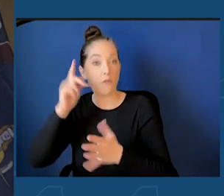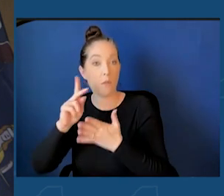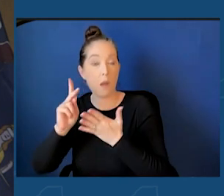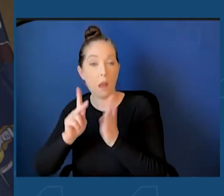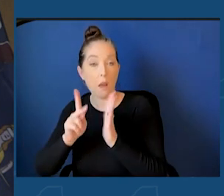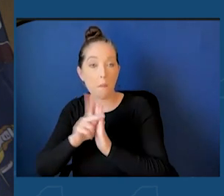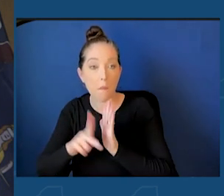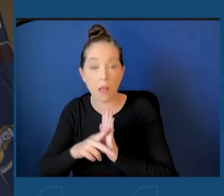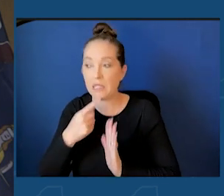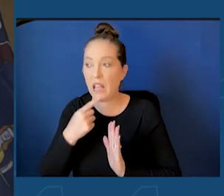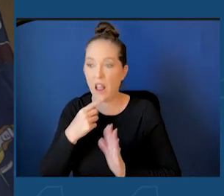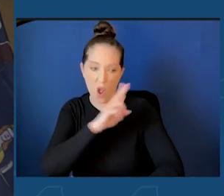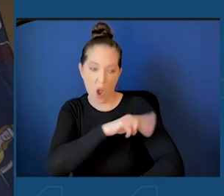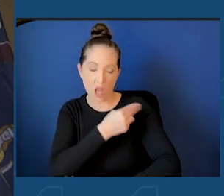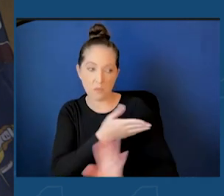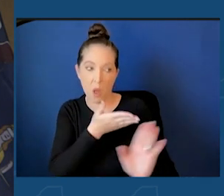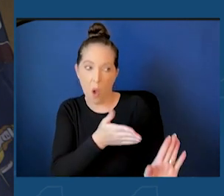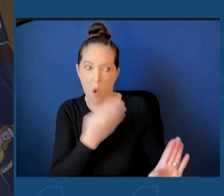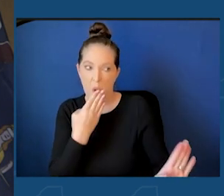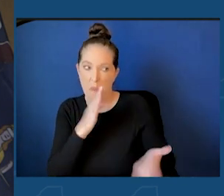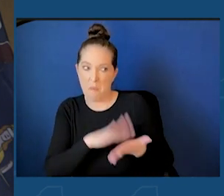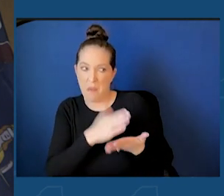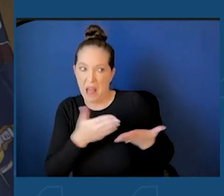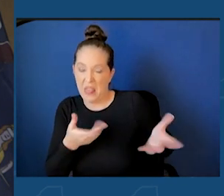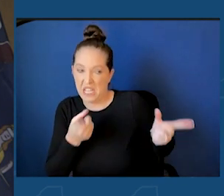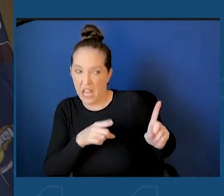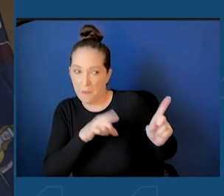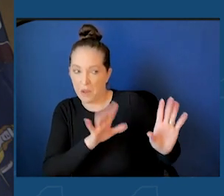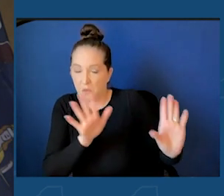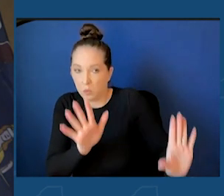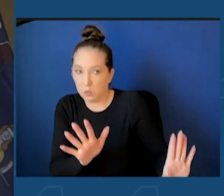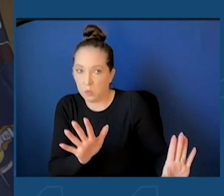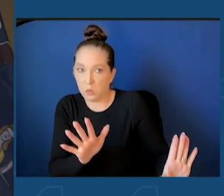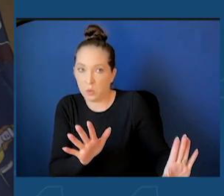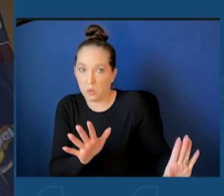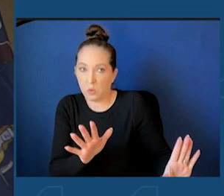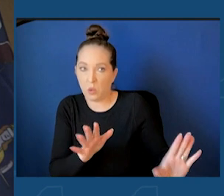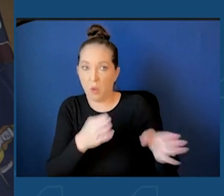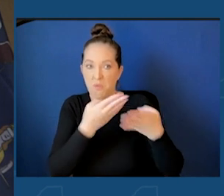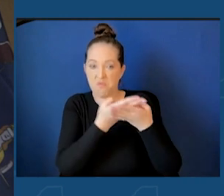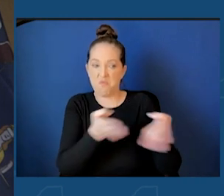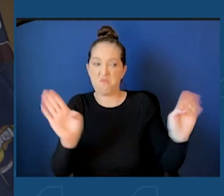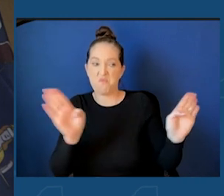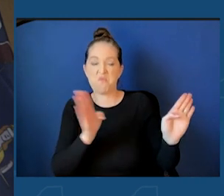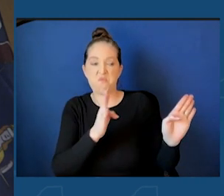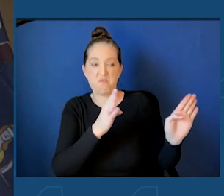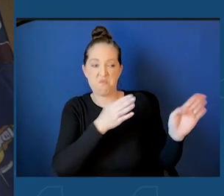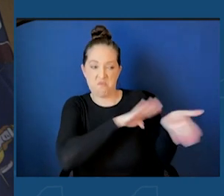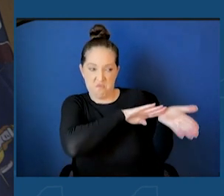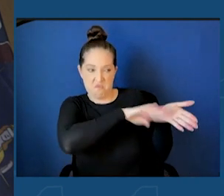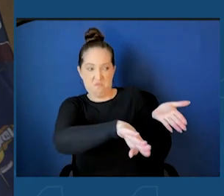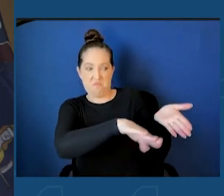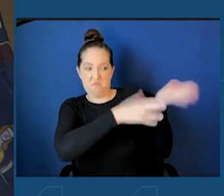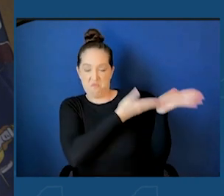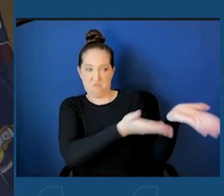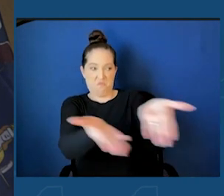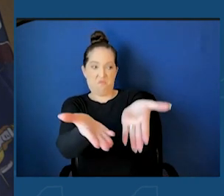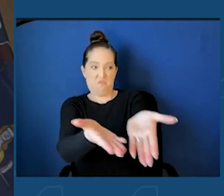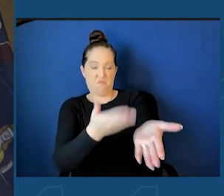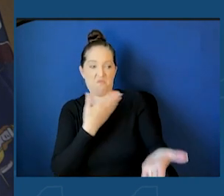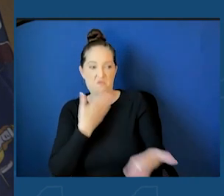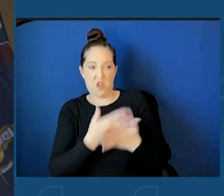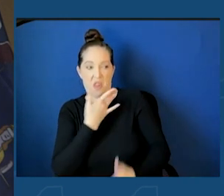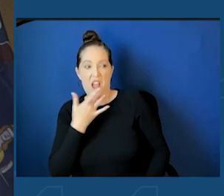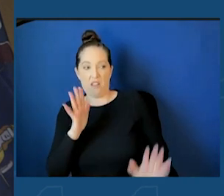these hospitals, inside these buildings, so the answer is open the doors and let everybody out, and good luck. That's when we